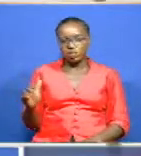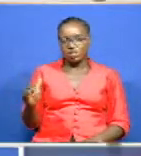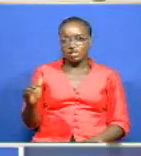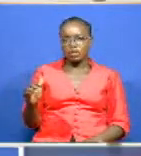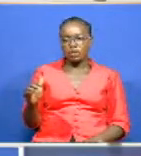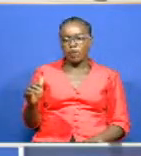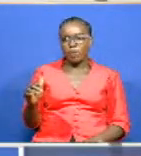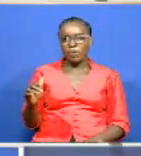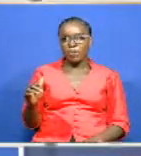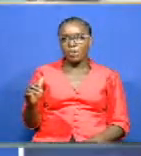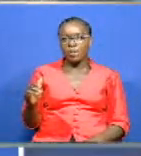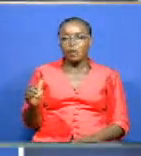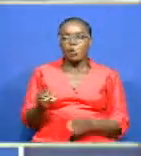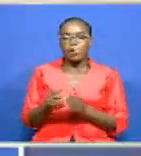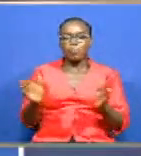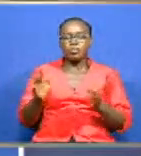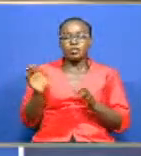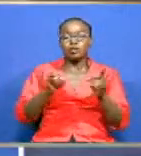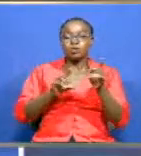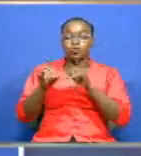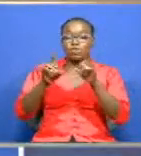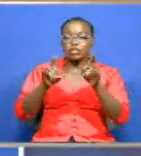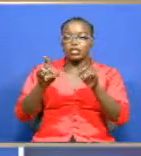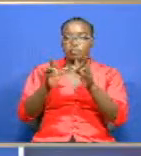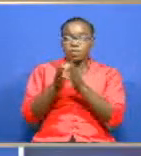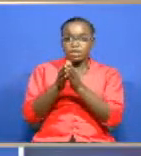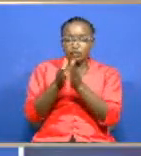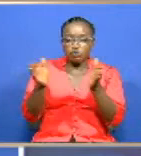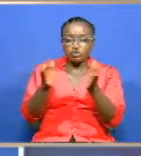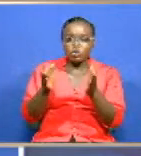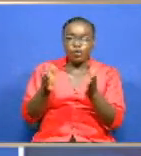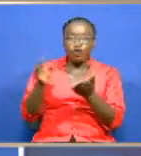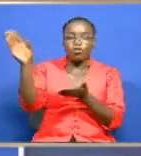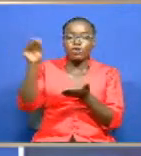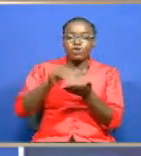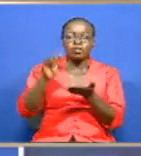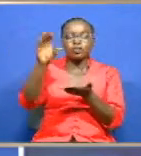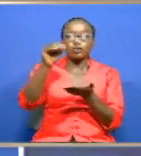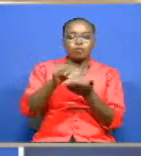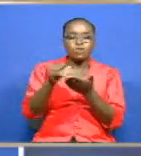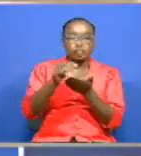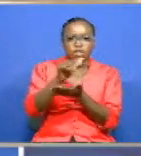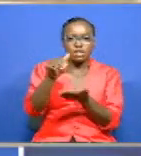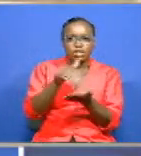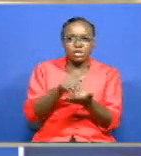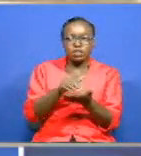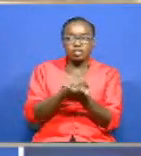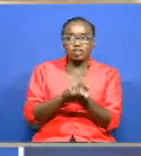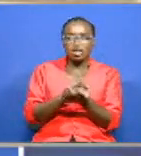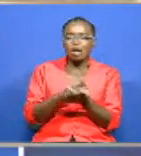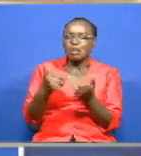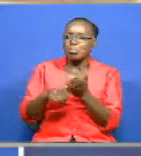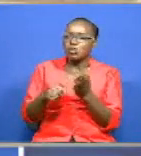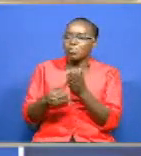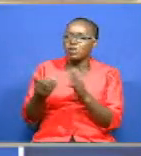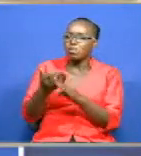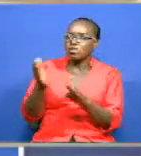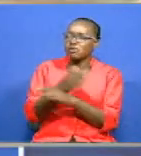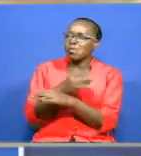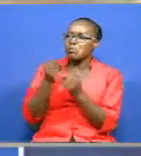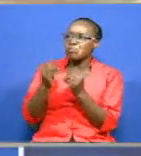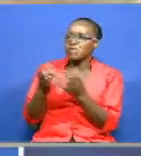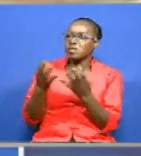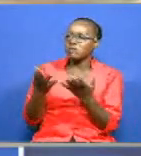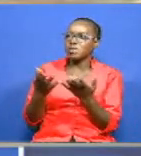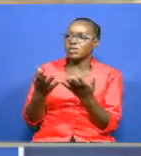Kiserian has opened up tourism and seen expansion of shopping centers along the stretch of the road. Kulikuwa na shida mingi kwa sababu hii